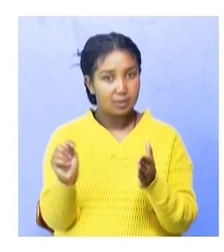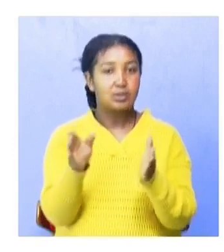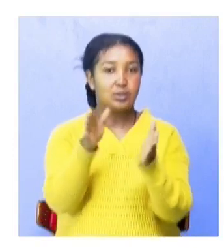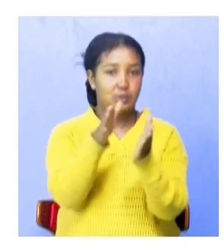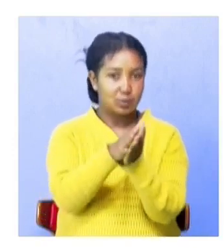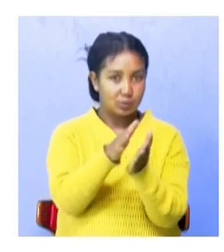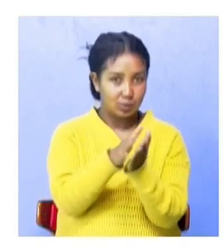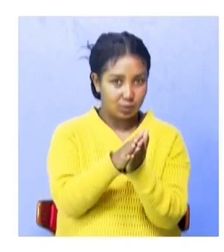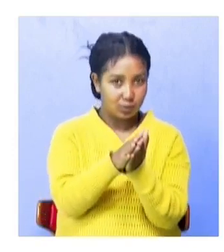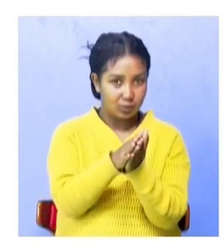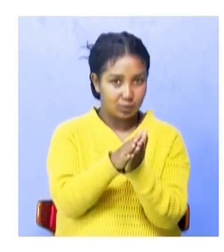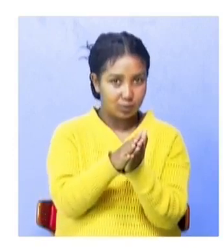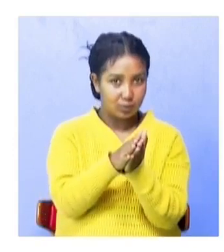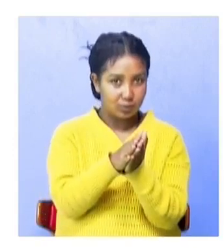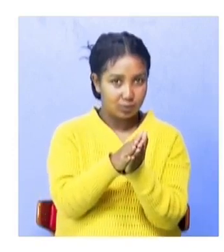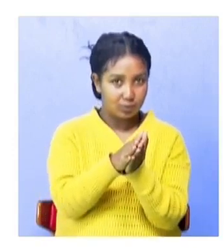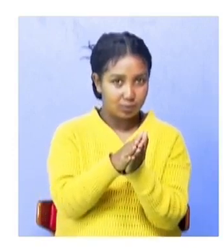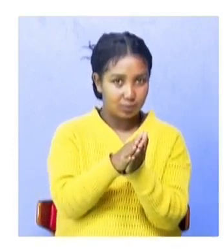school.